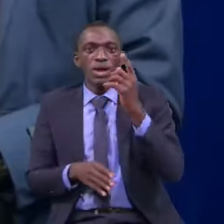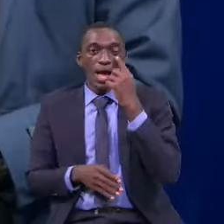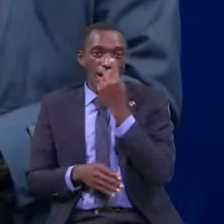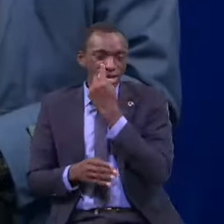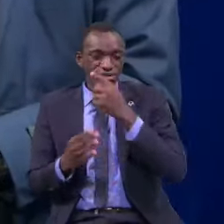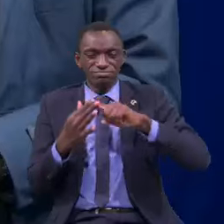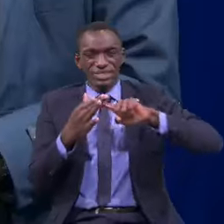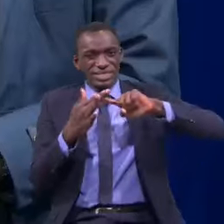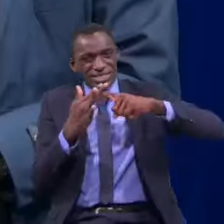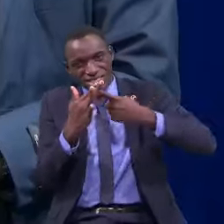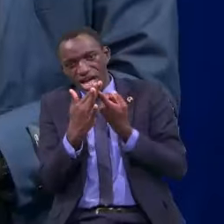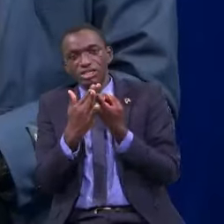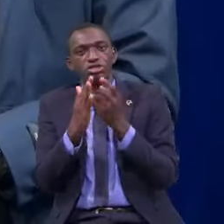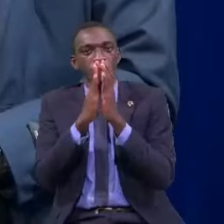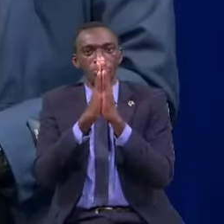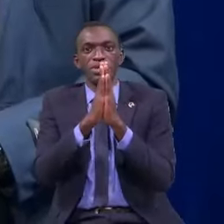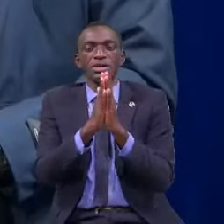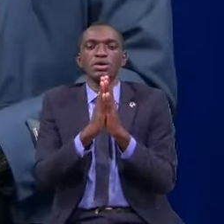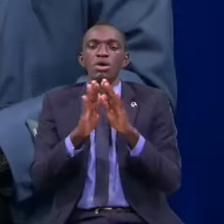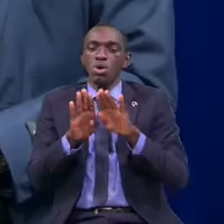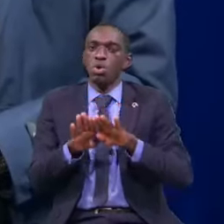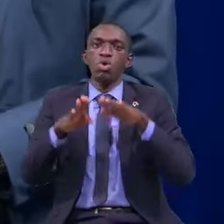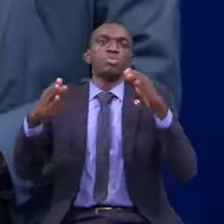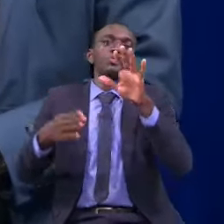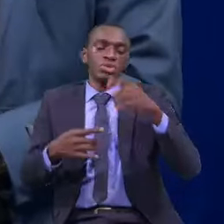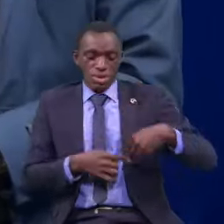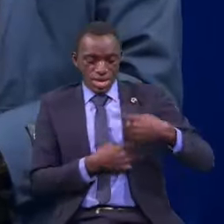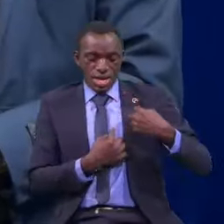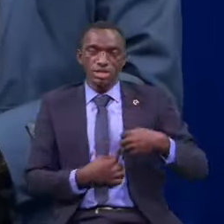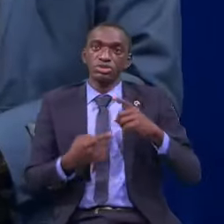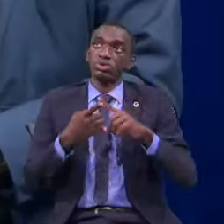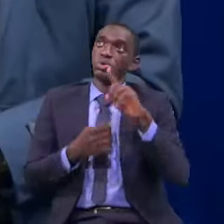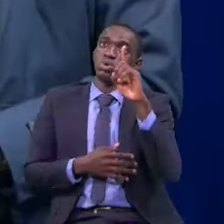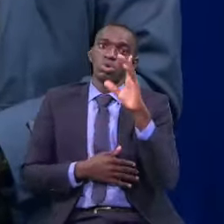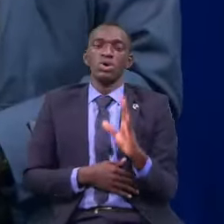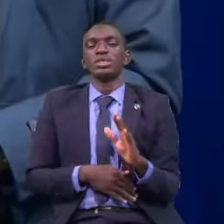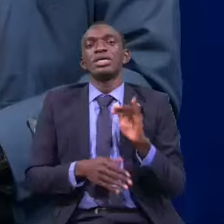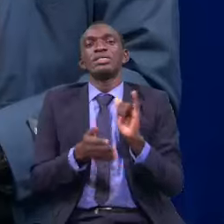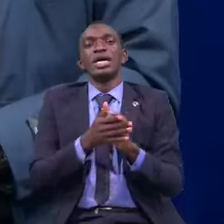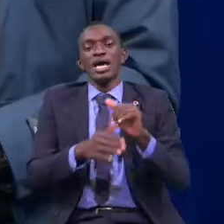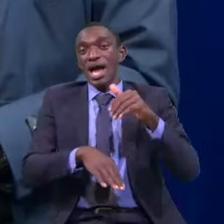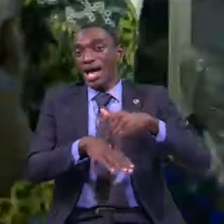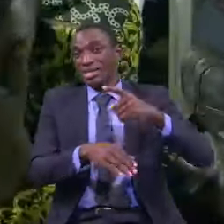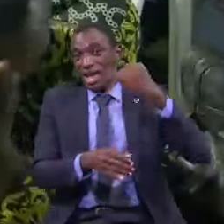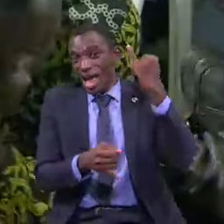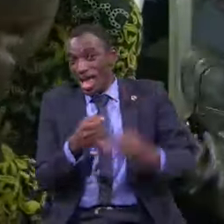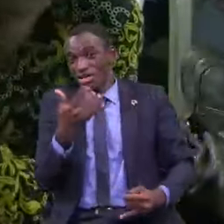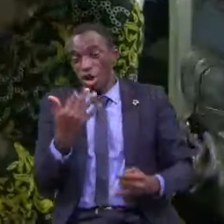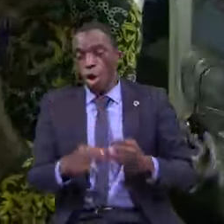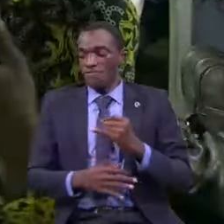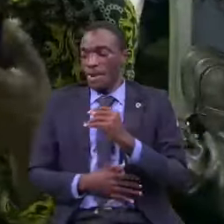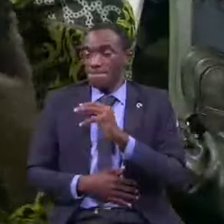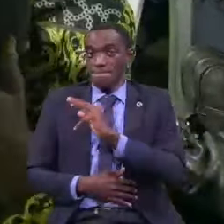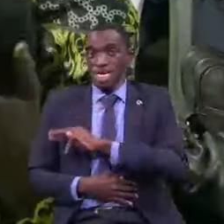Pray. Open your heart to God. That the end of the ministration and an amen is said,